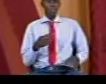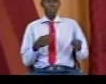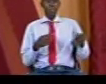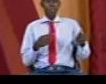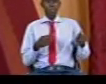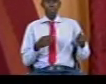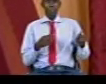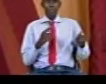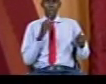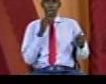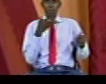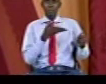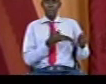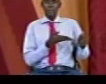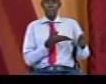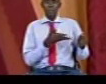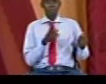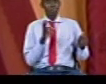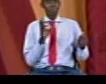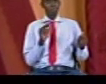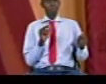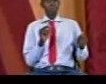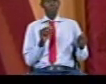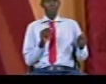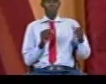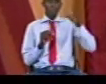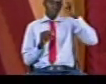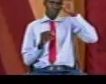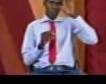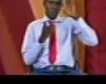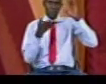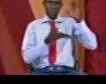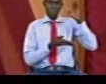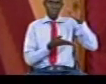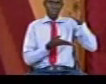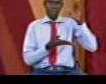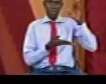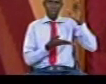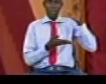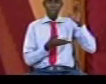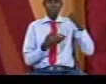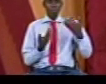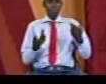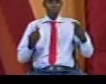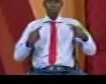there? No. Sorcerers? No. Mongers?